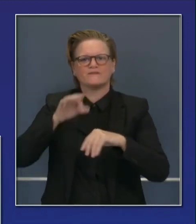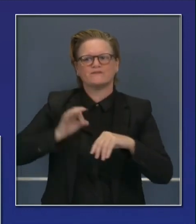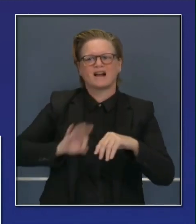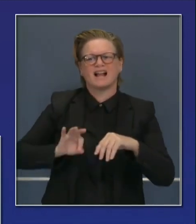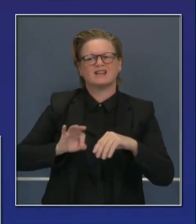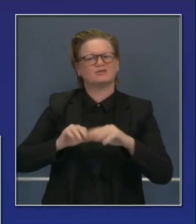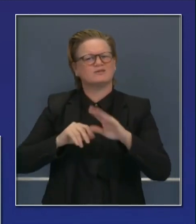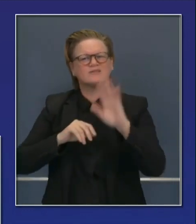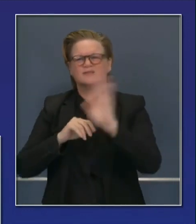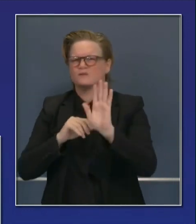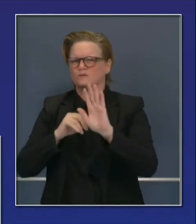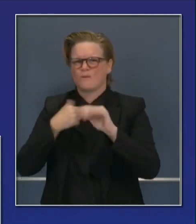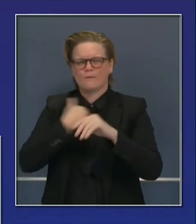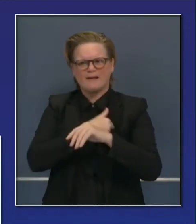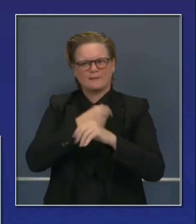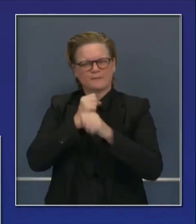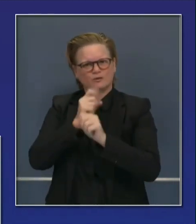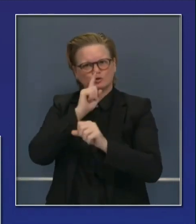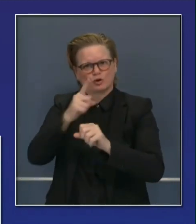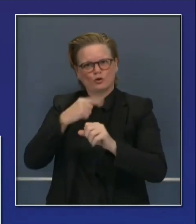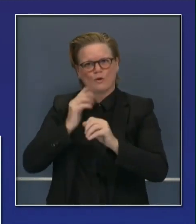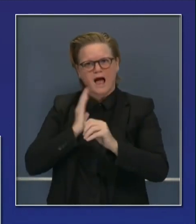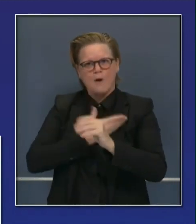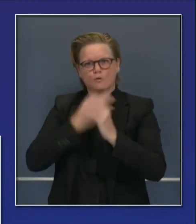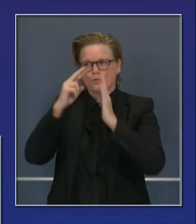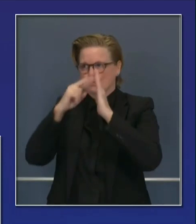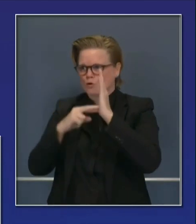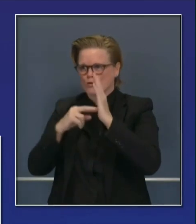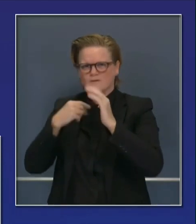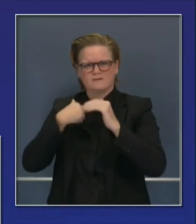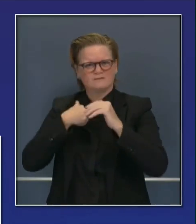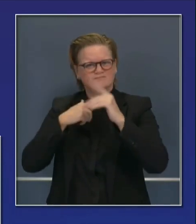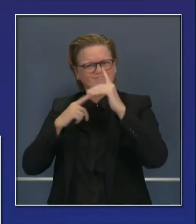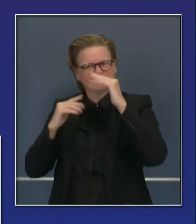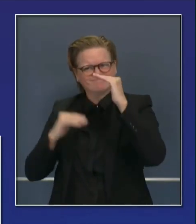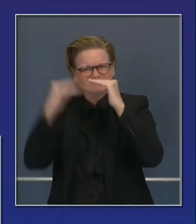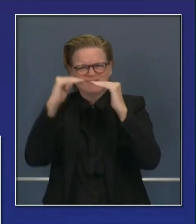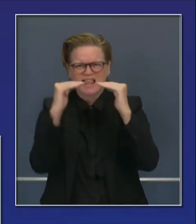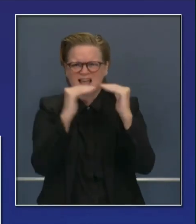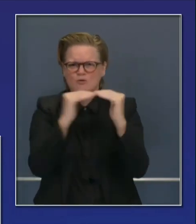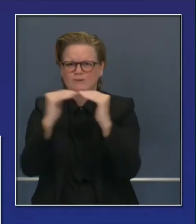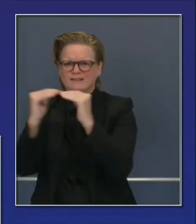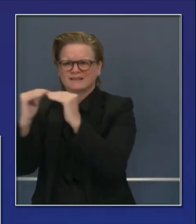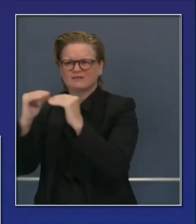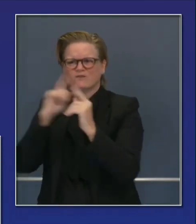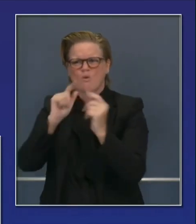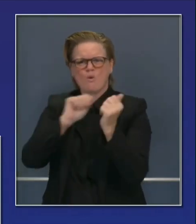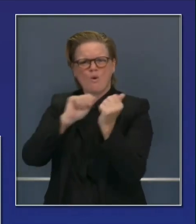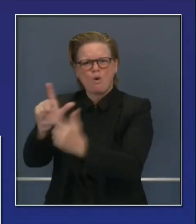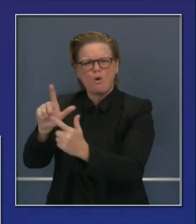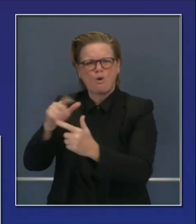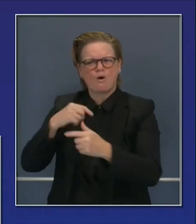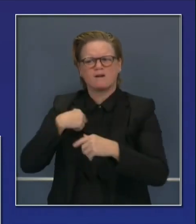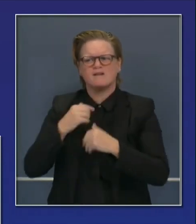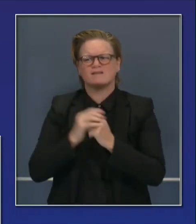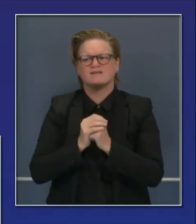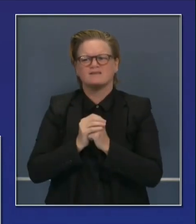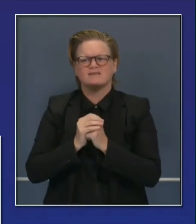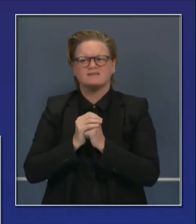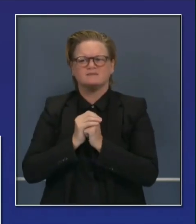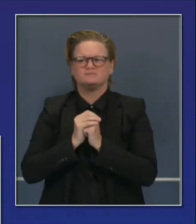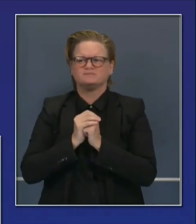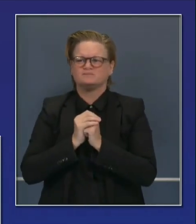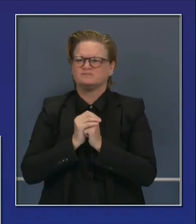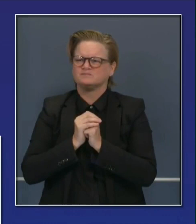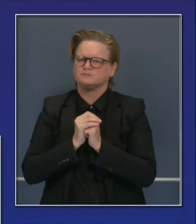and impacts based upon our four-tiered status, which is well defined in this state. We recognize over the last